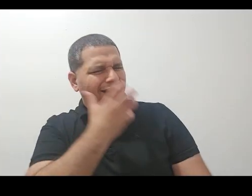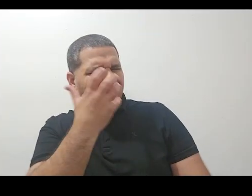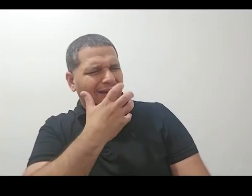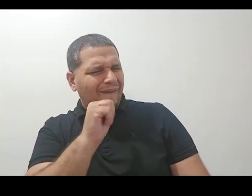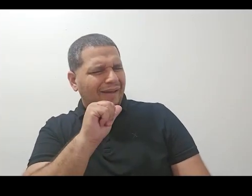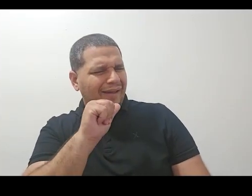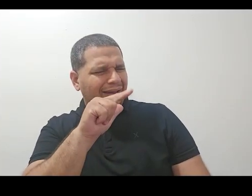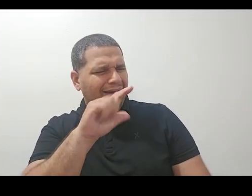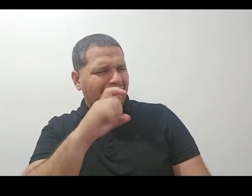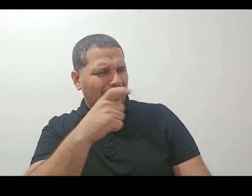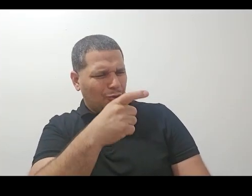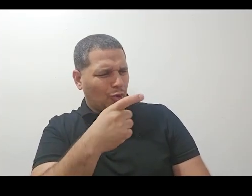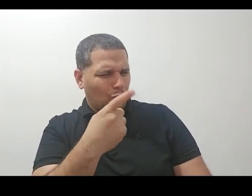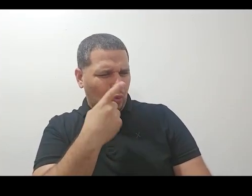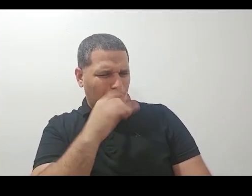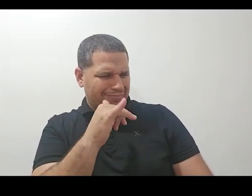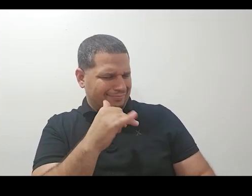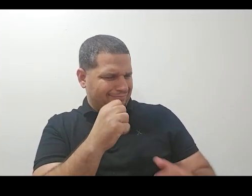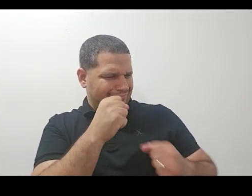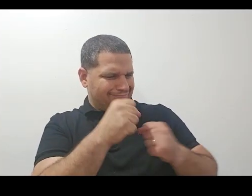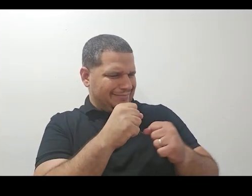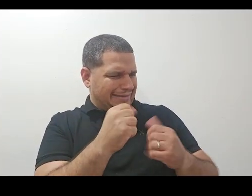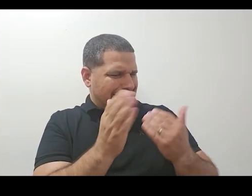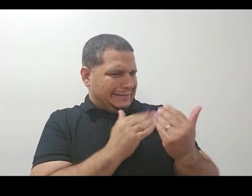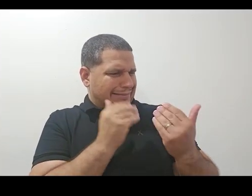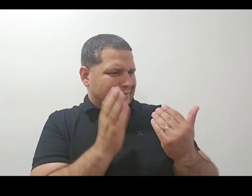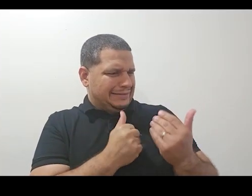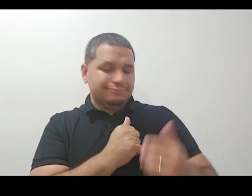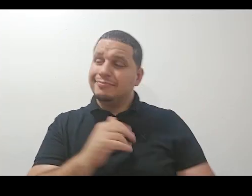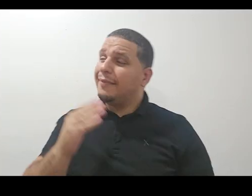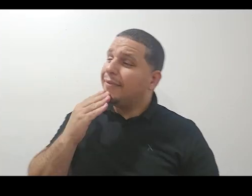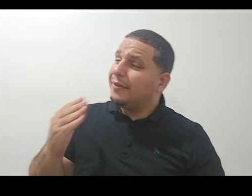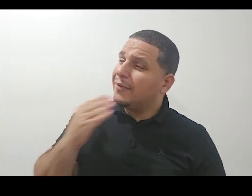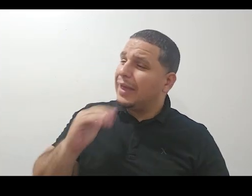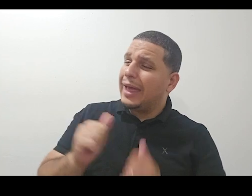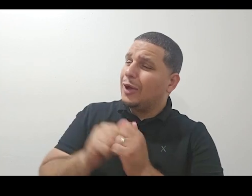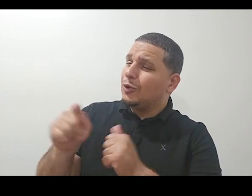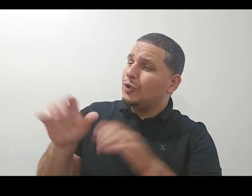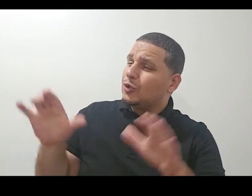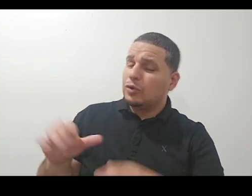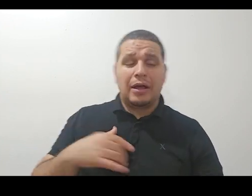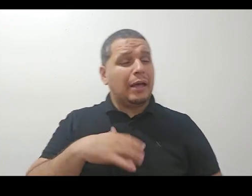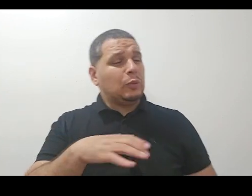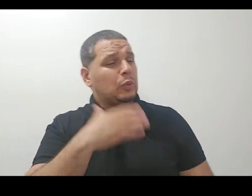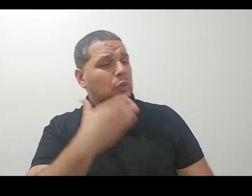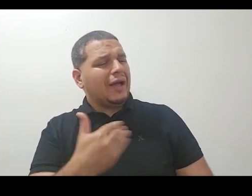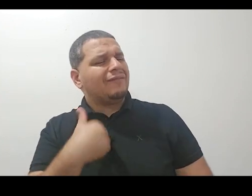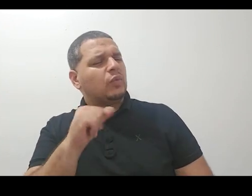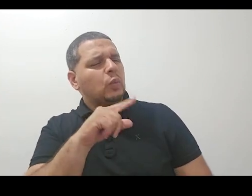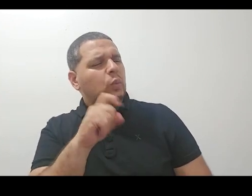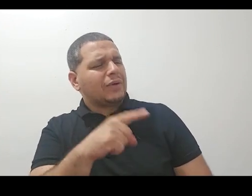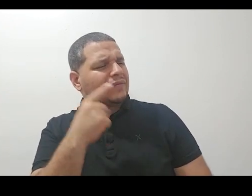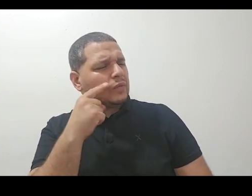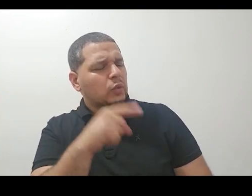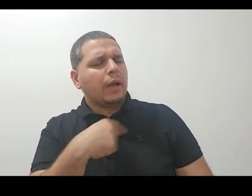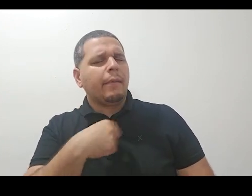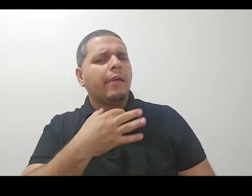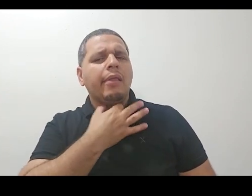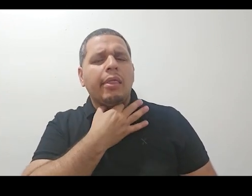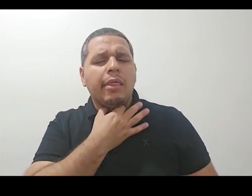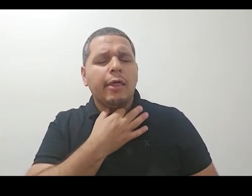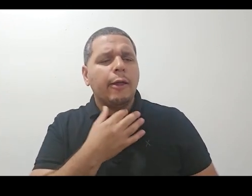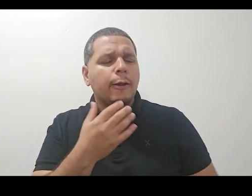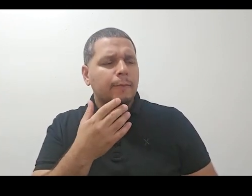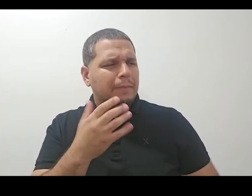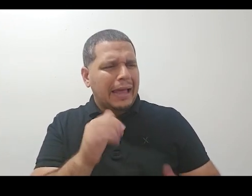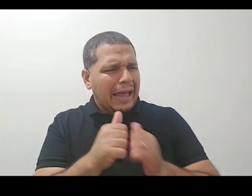Wow, Alex, you make it look so easy. Thank you, man. Thank you. How you doing, bro? I'm doing good. I have a question for you. So I'm